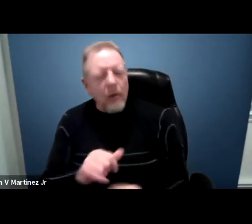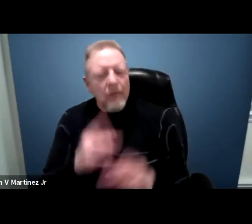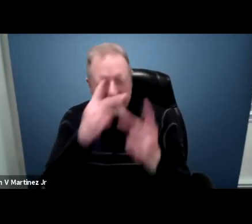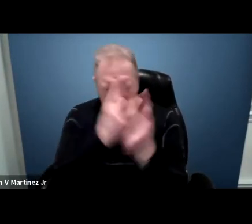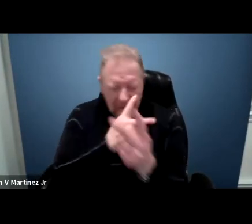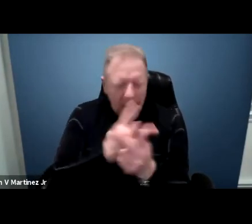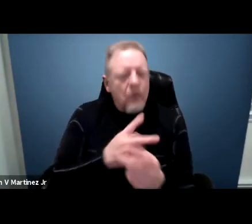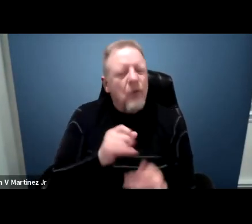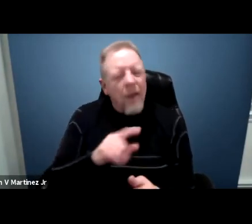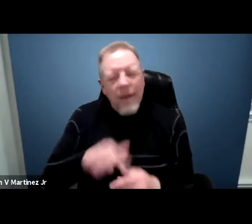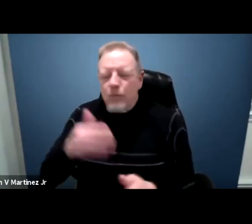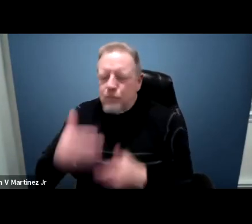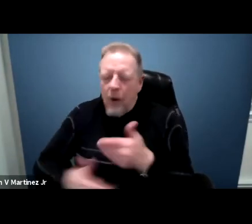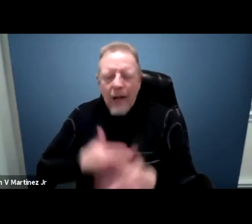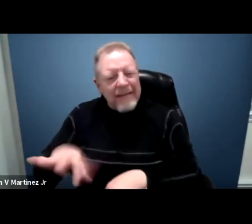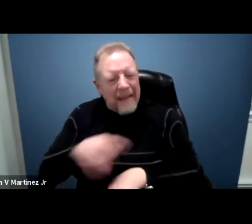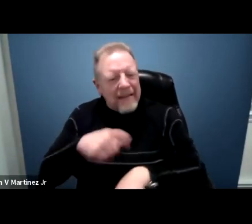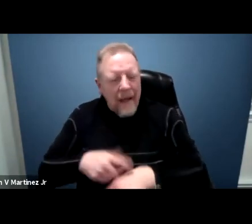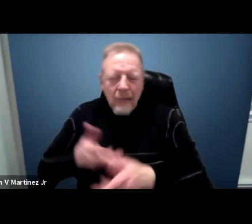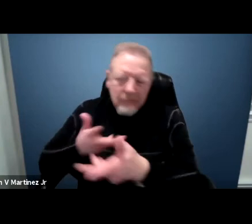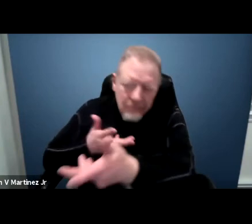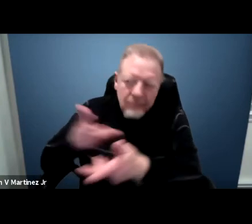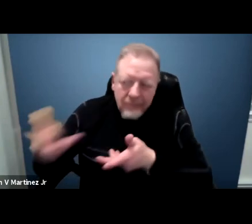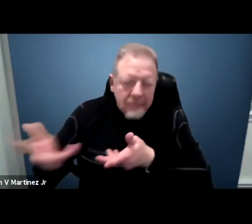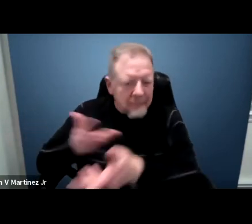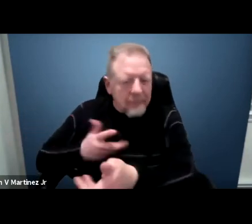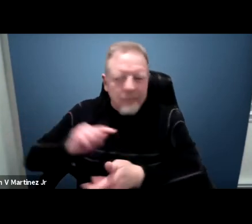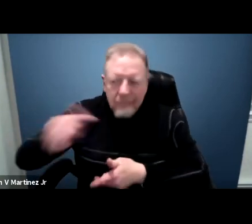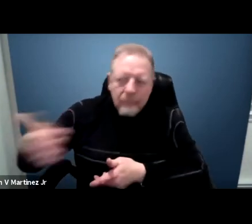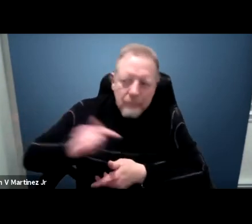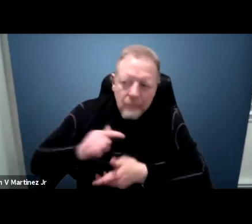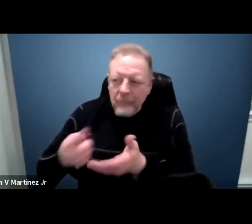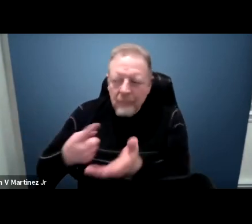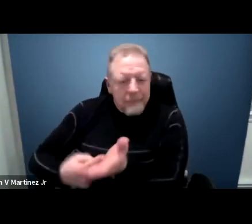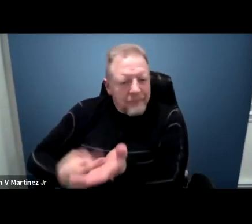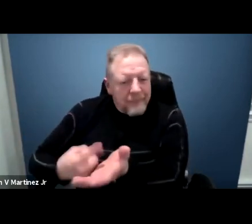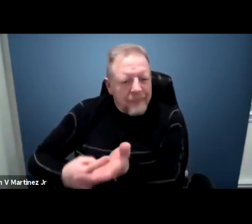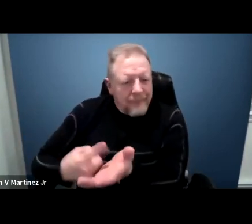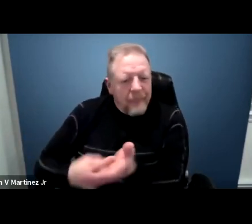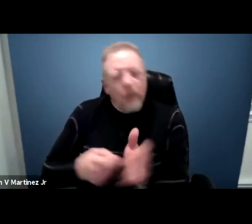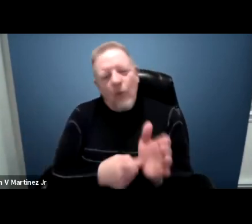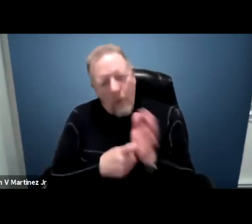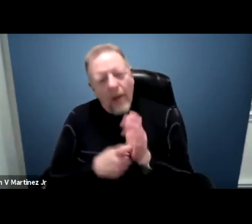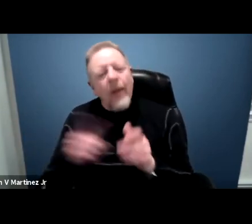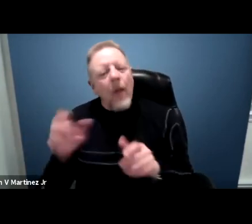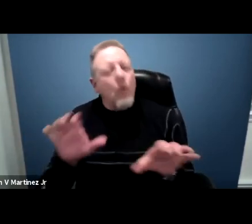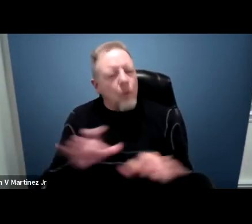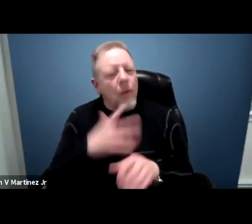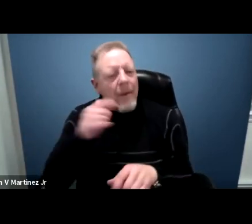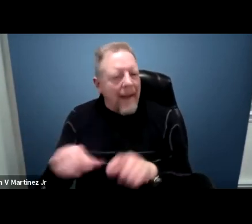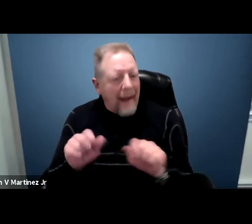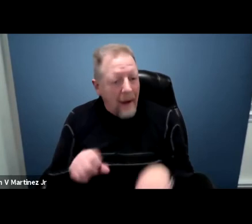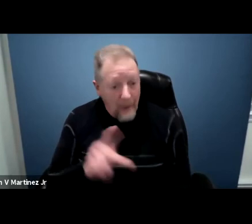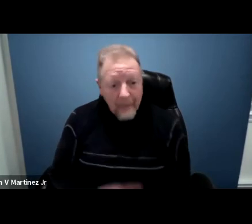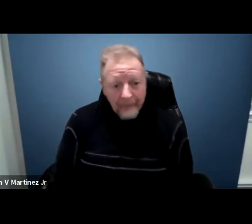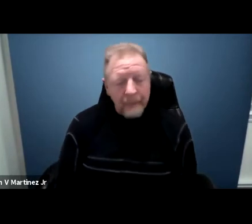company accommodate our employees' needs so they can be, do their job the best that they can.